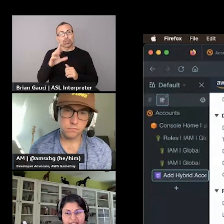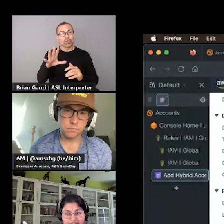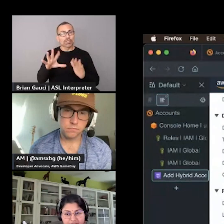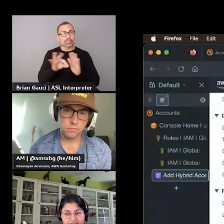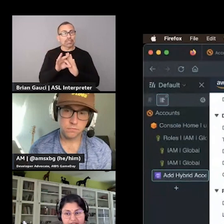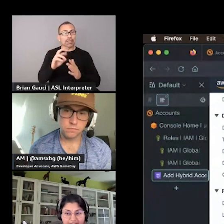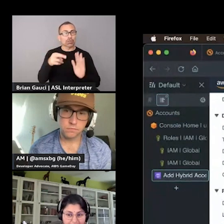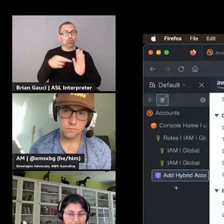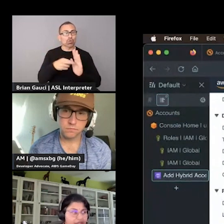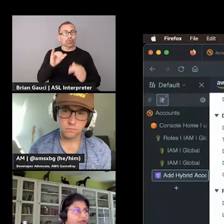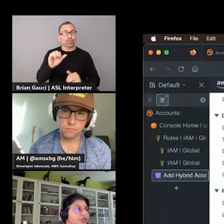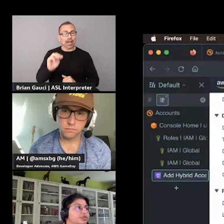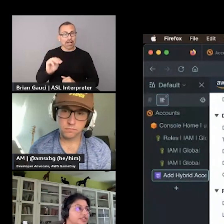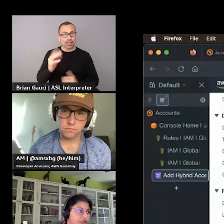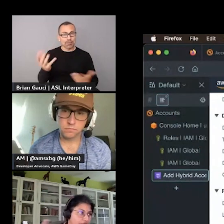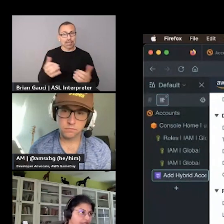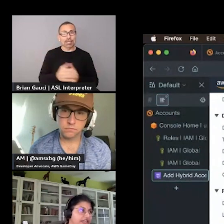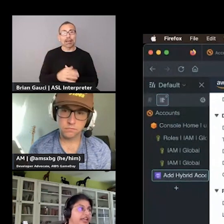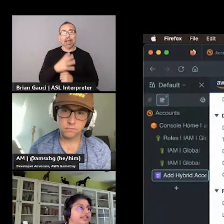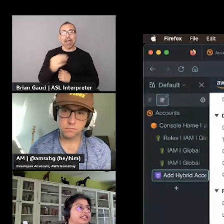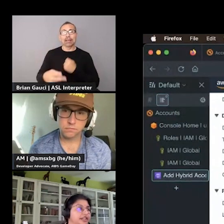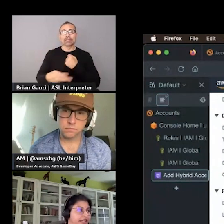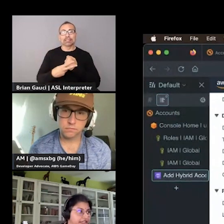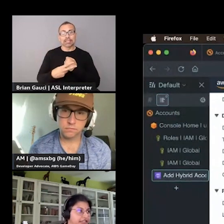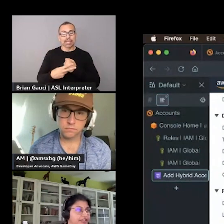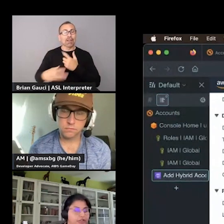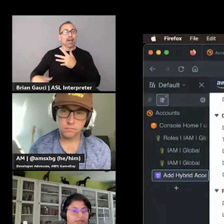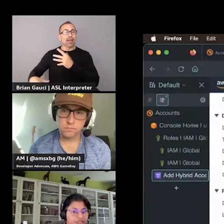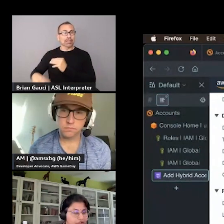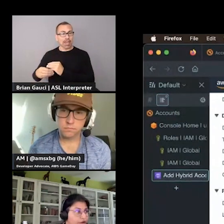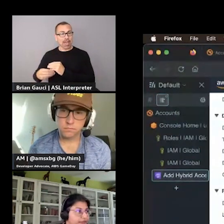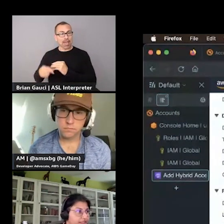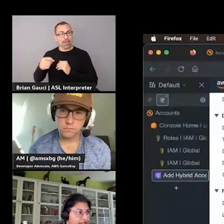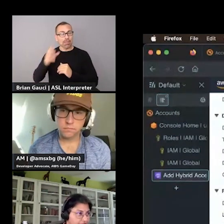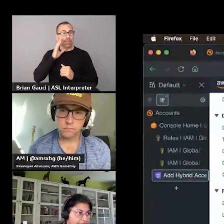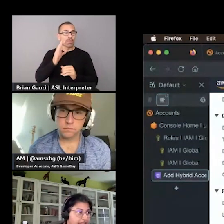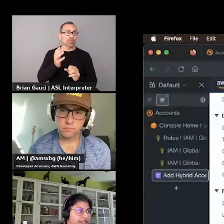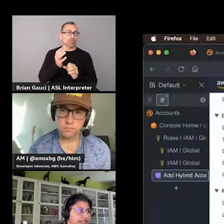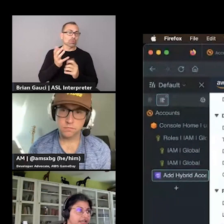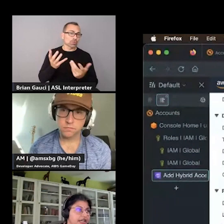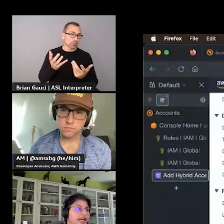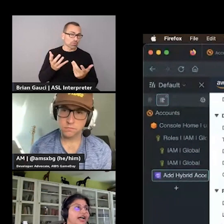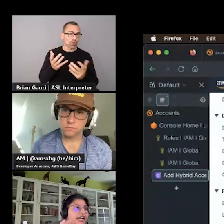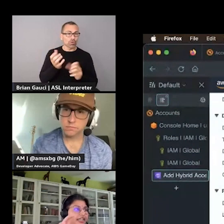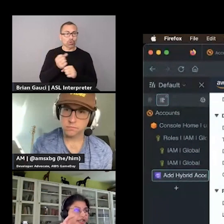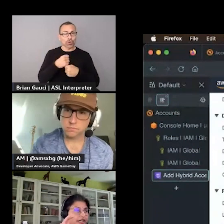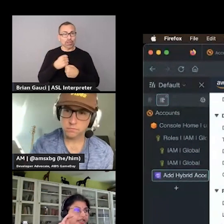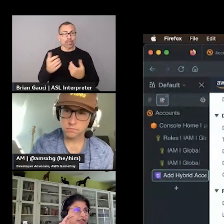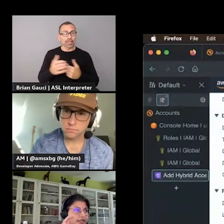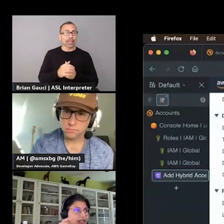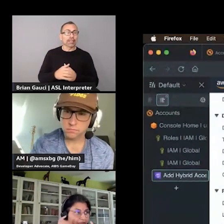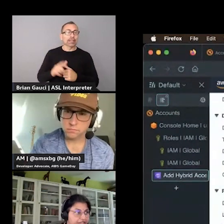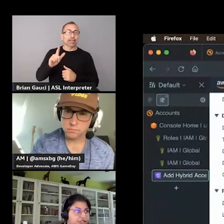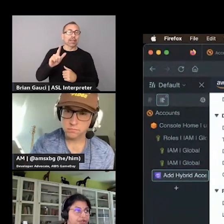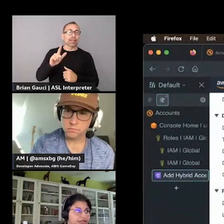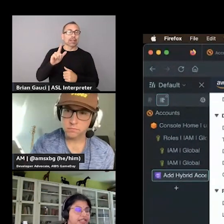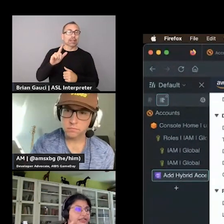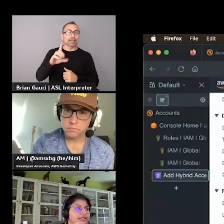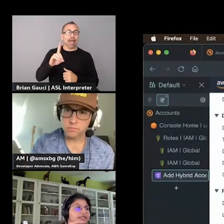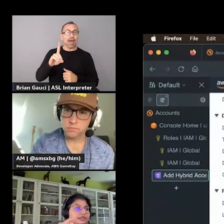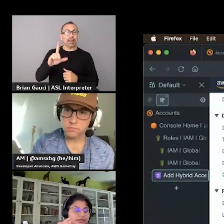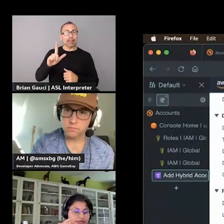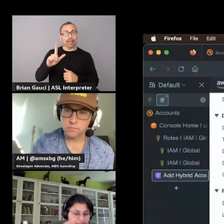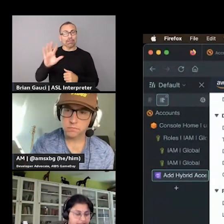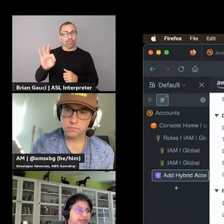here and say add. So this calls again the create lake formation opt-in API, and it makes sure